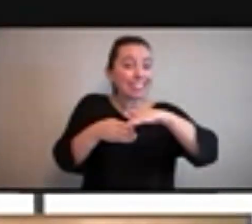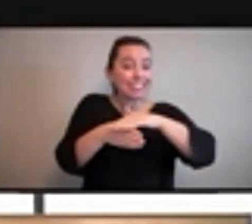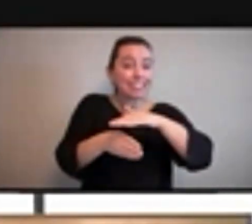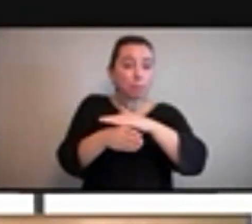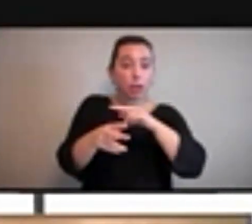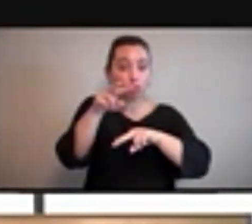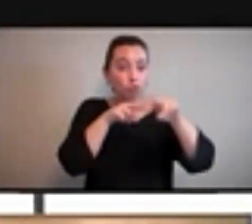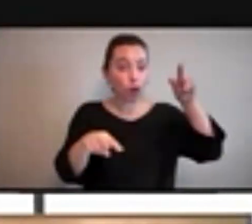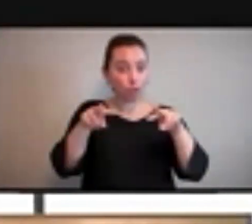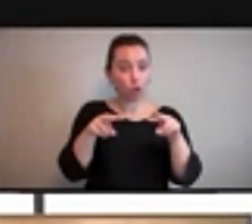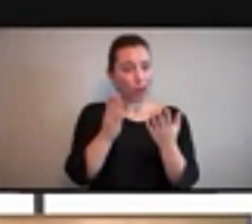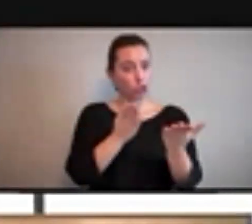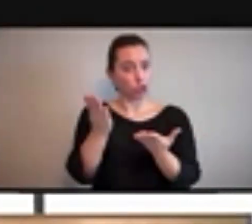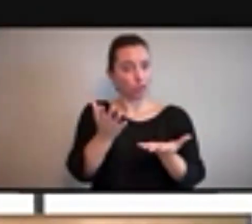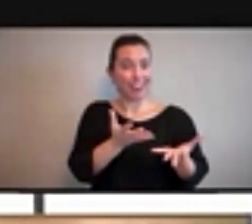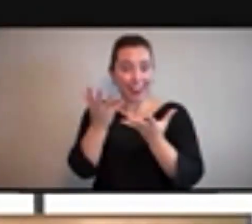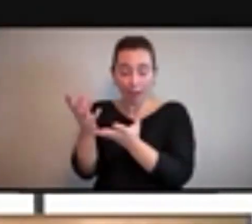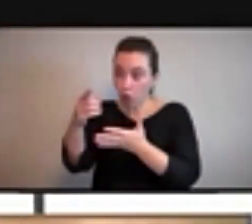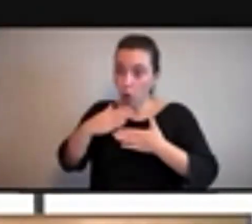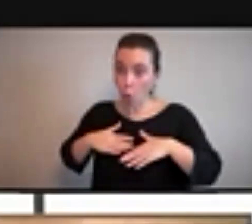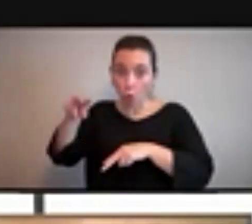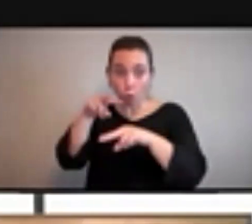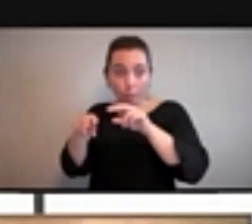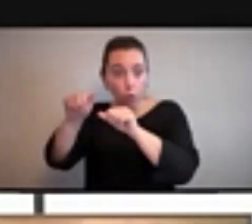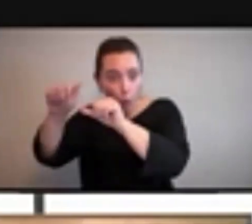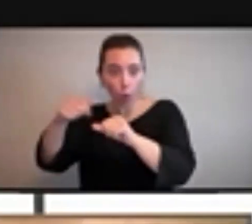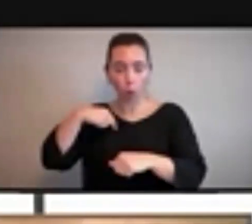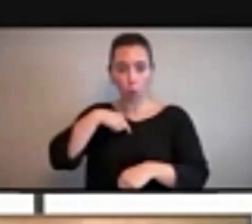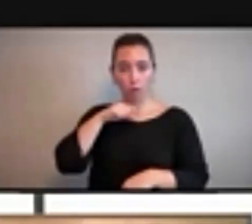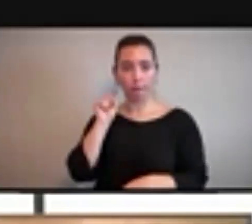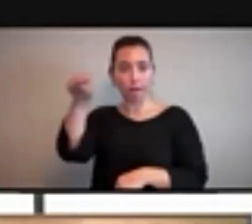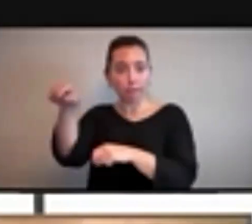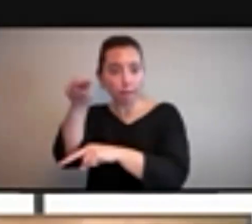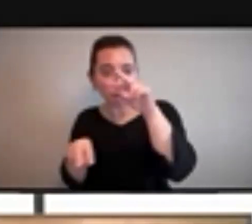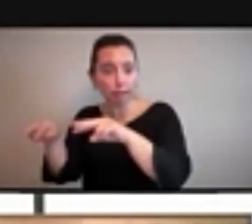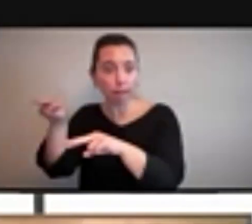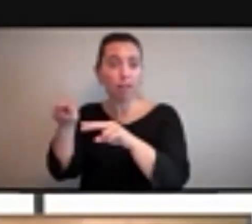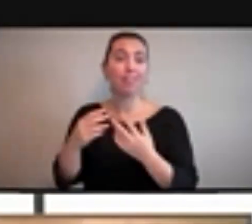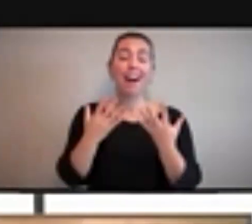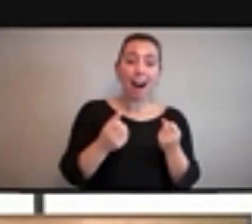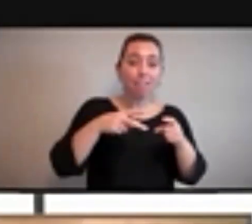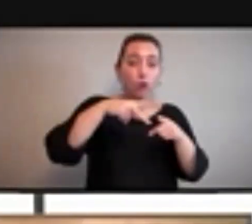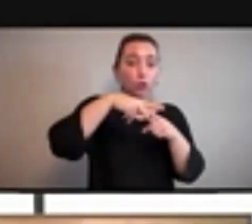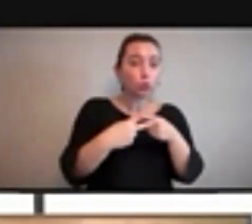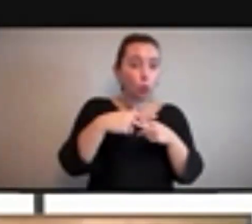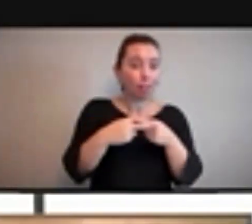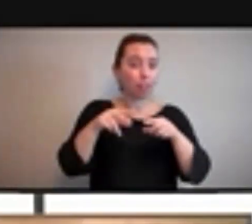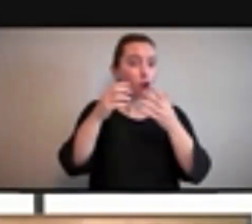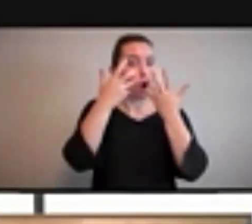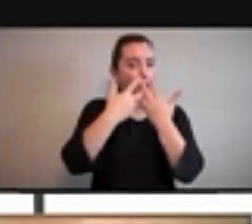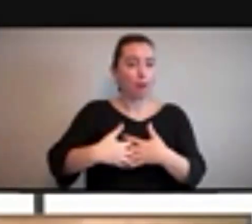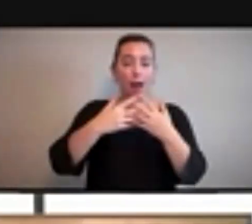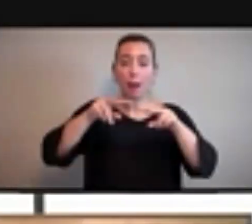service. We are offering automatic monitoring of digital accessibility with the tool that we use for that. We